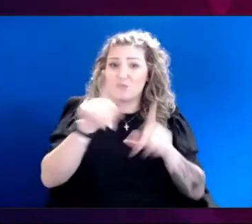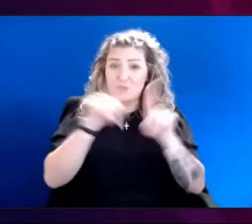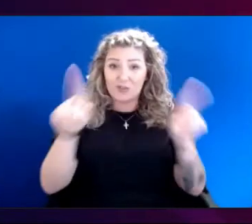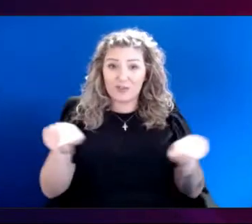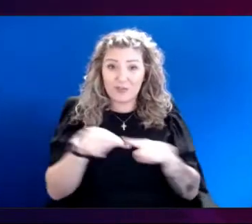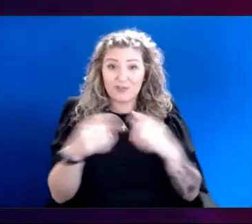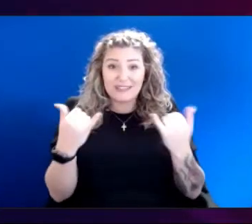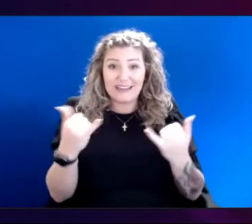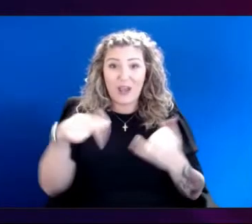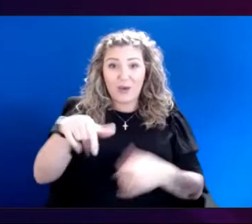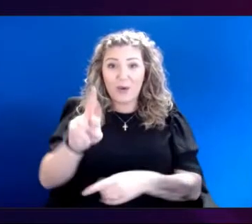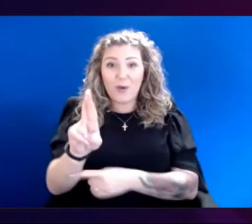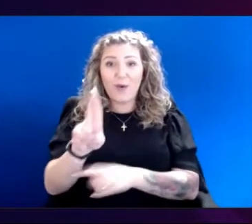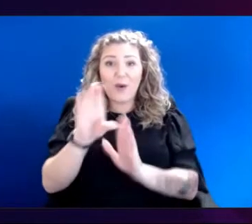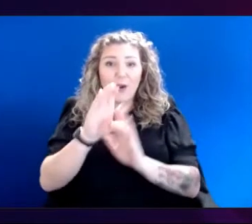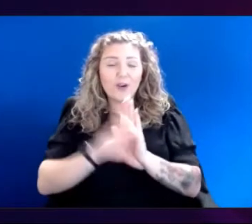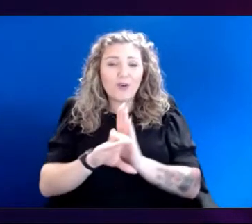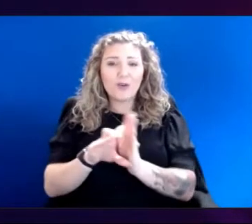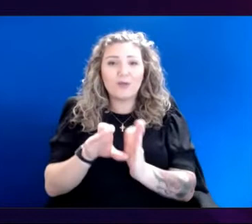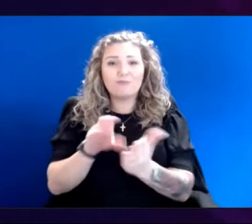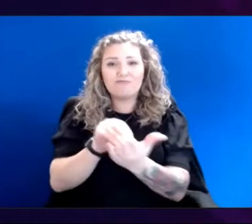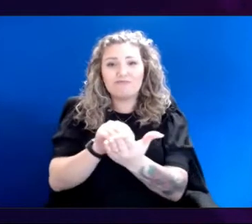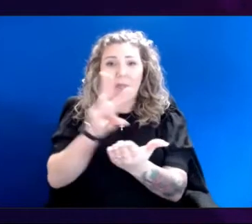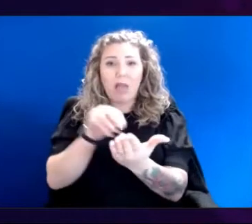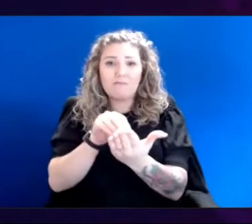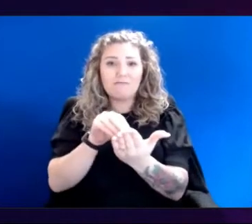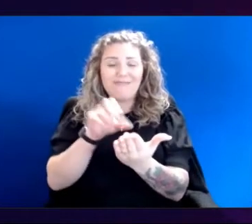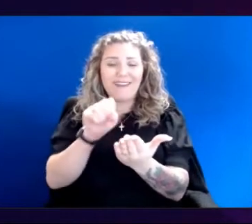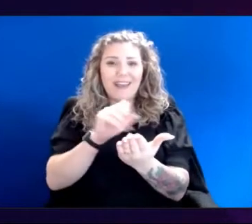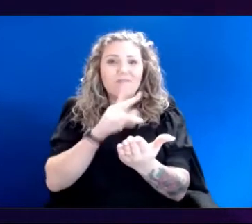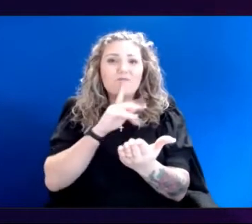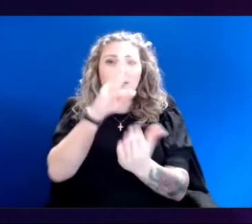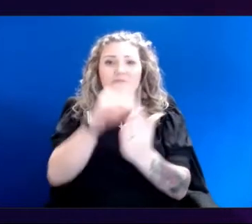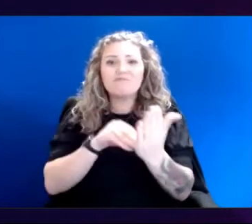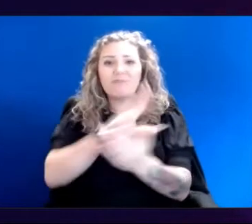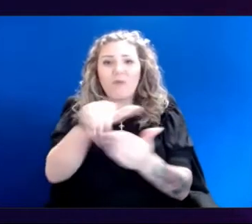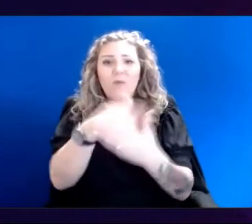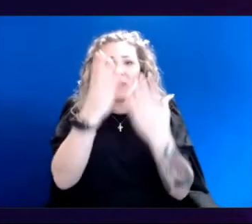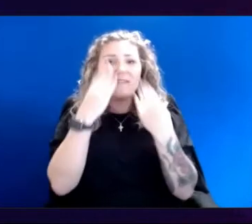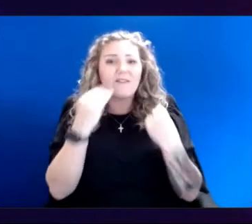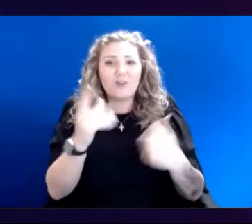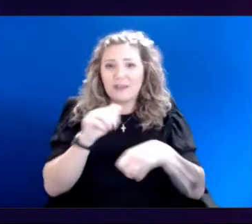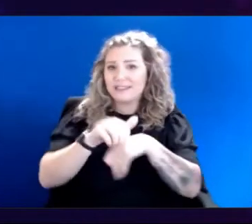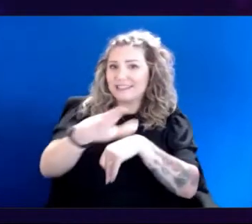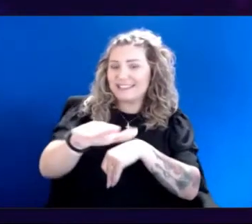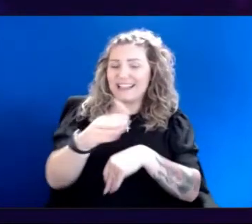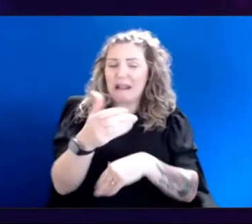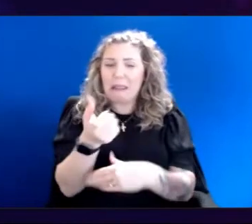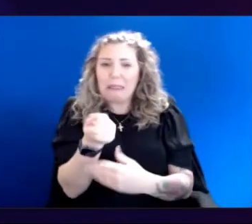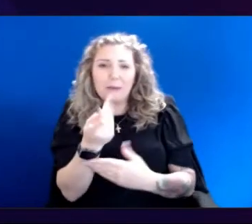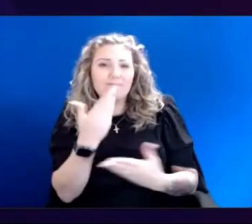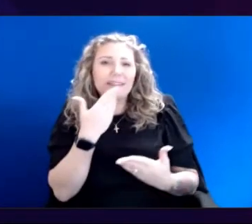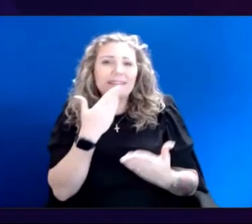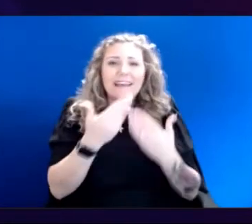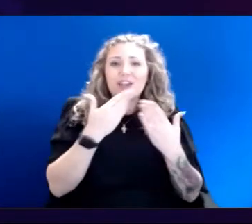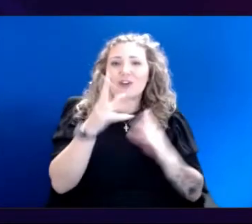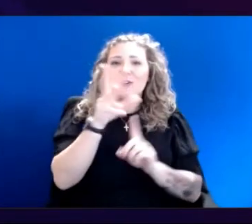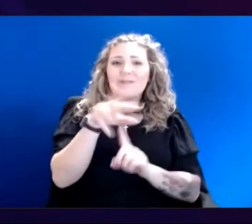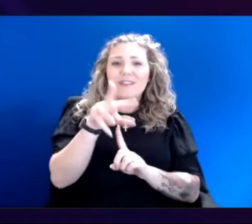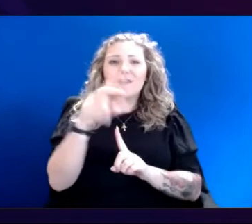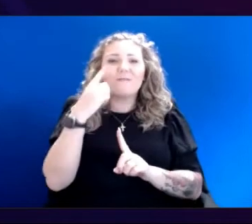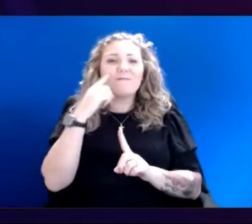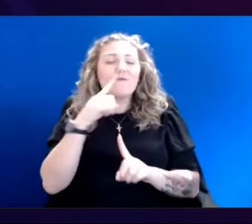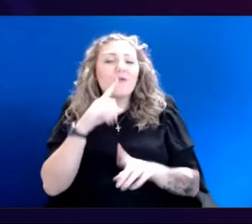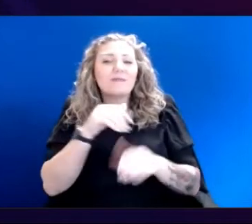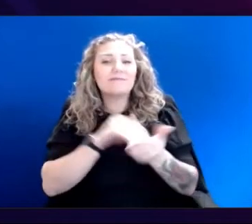QR code. Scan it. It automatically fills in all the information you need to send us a little thank you video to our doctors. So just follow the